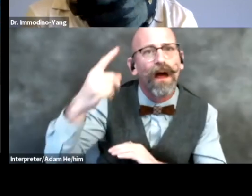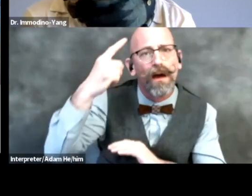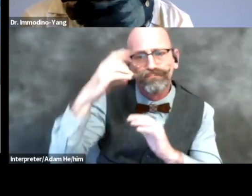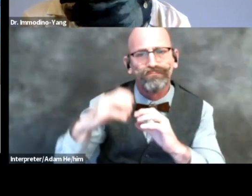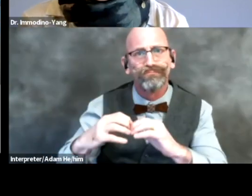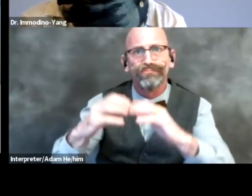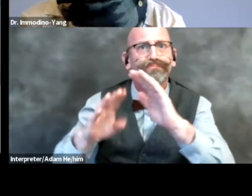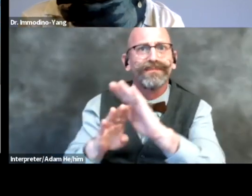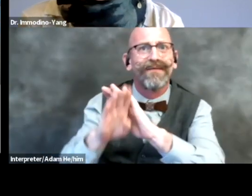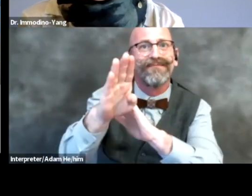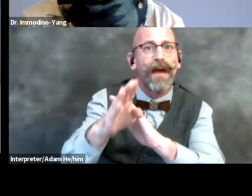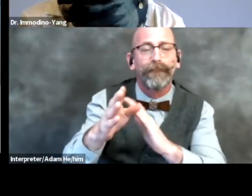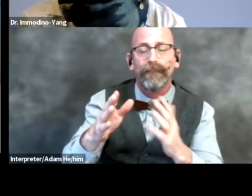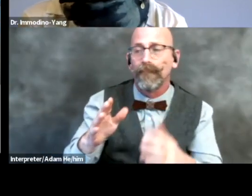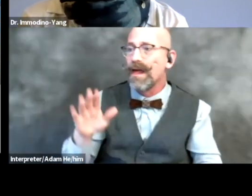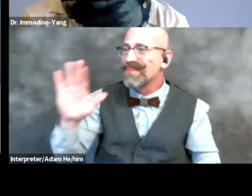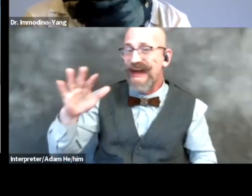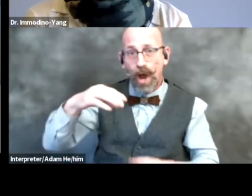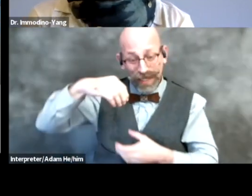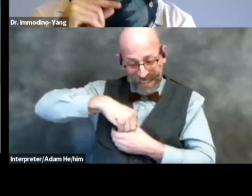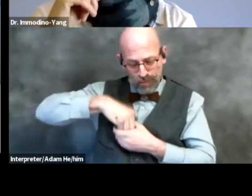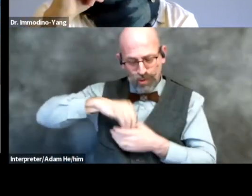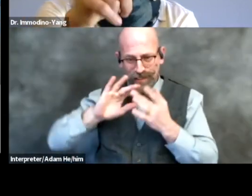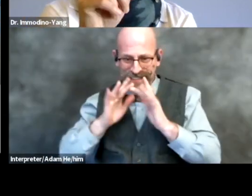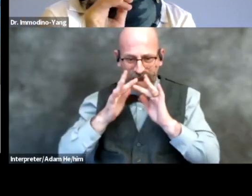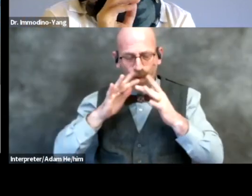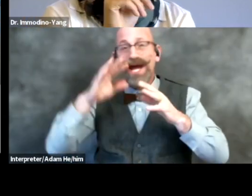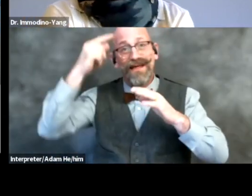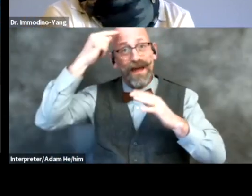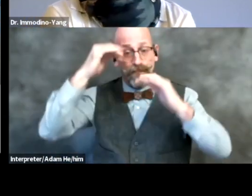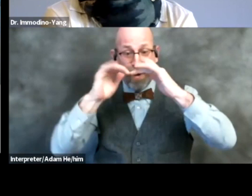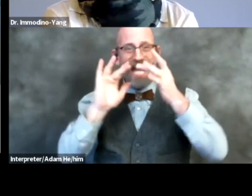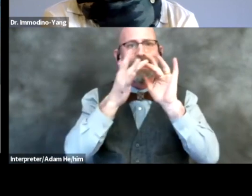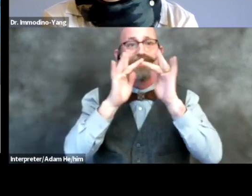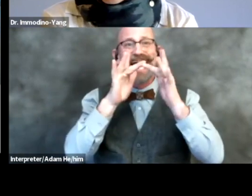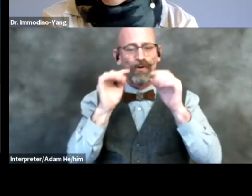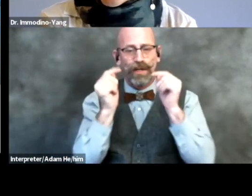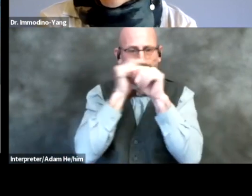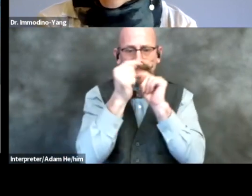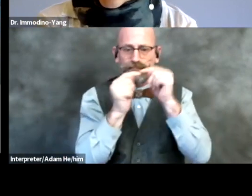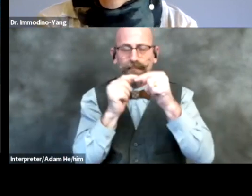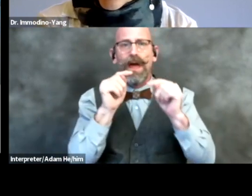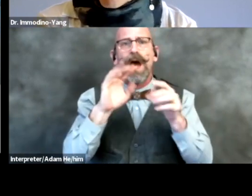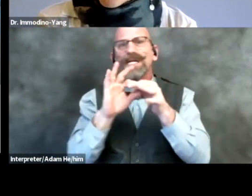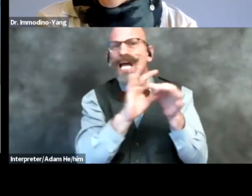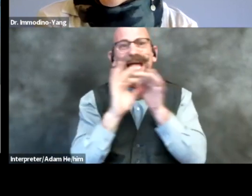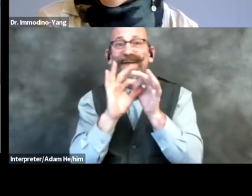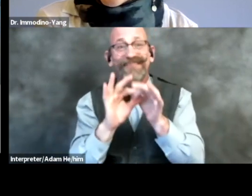inner network connectivity that will happen in the subsequent several